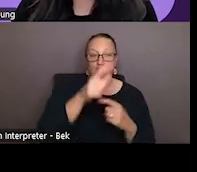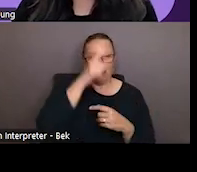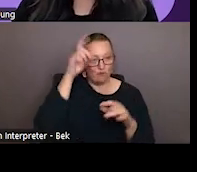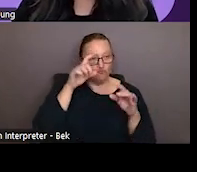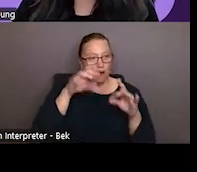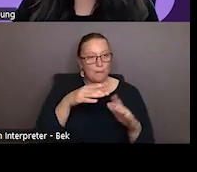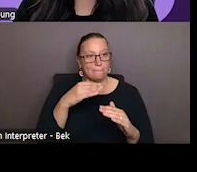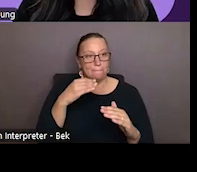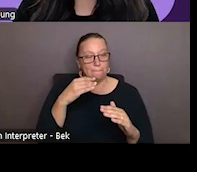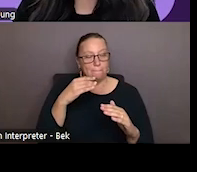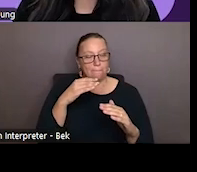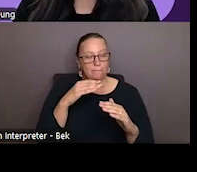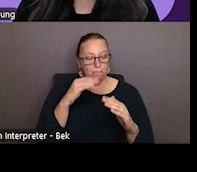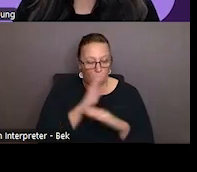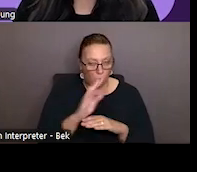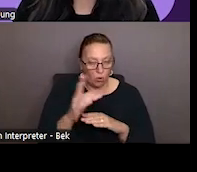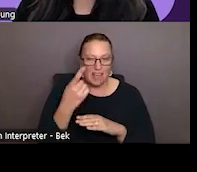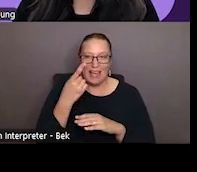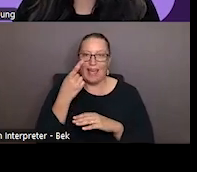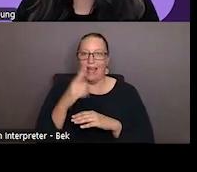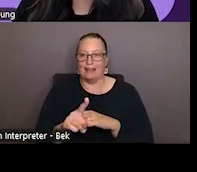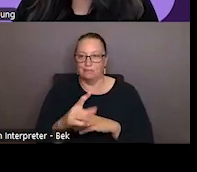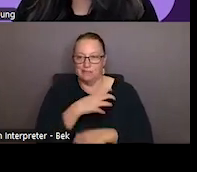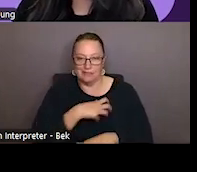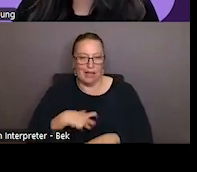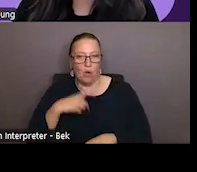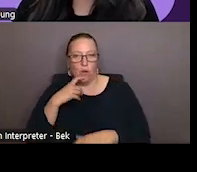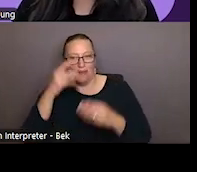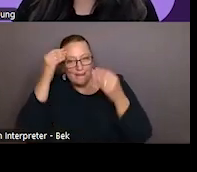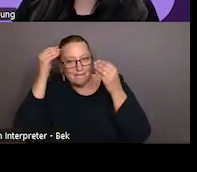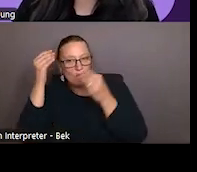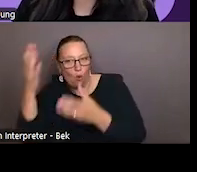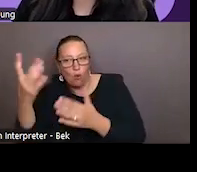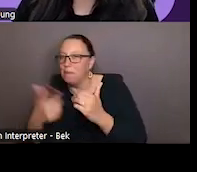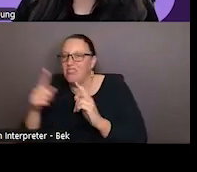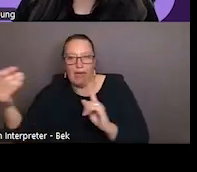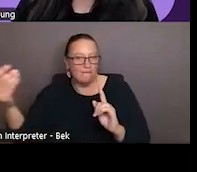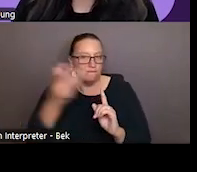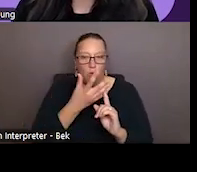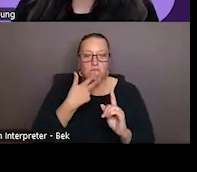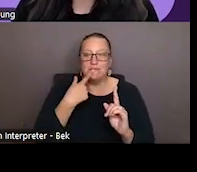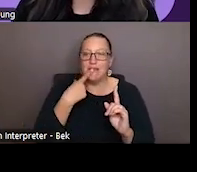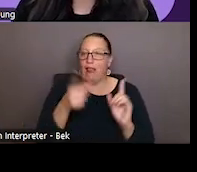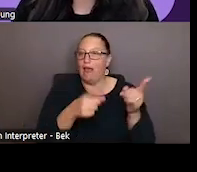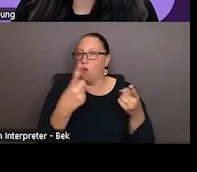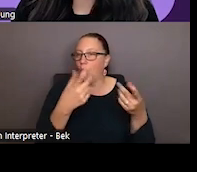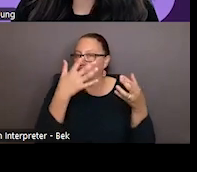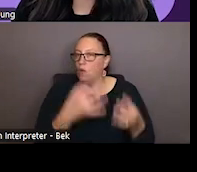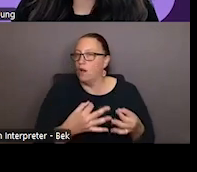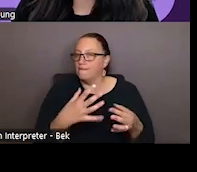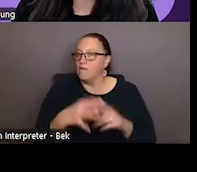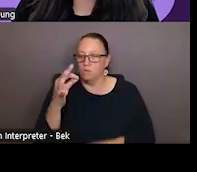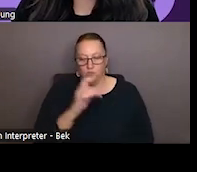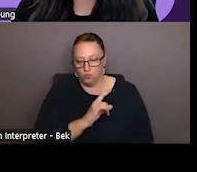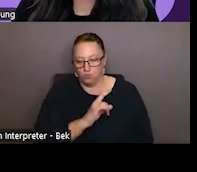and award recipients. However, they do not inform the decision-making process. A shortlist is published on